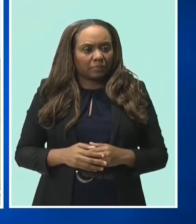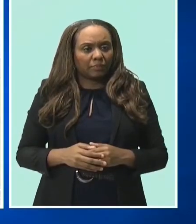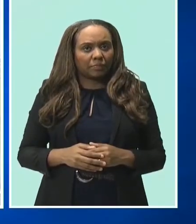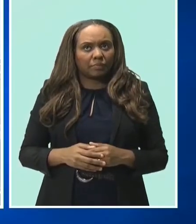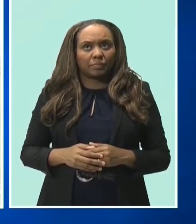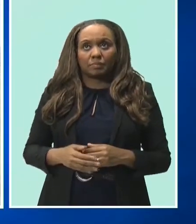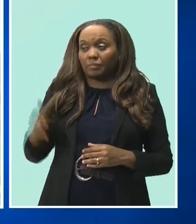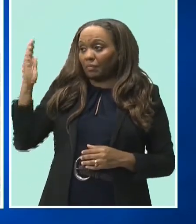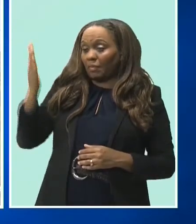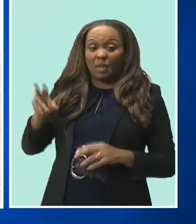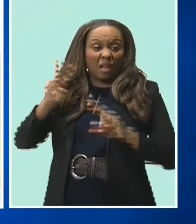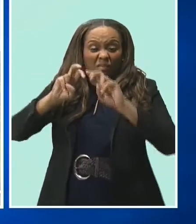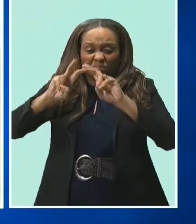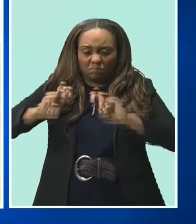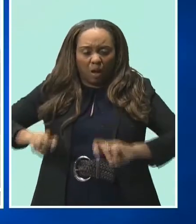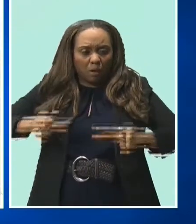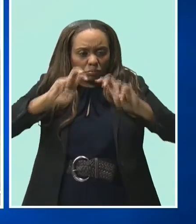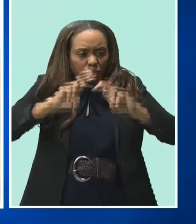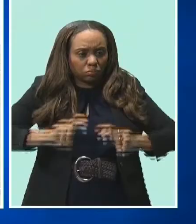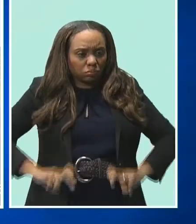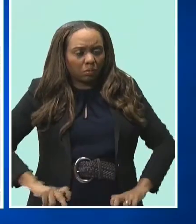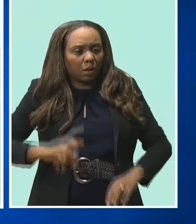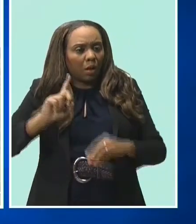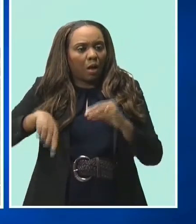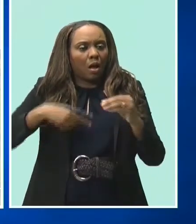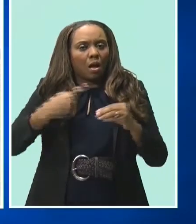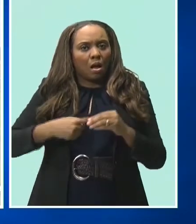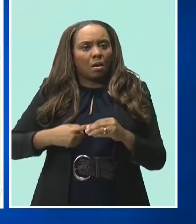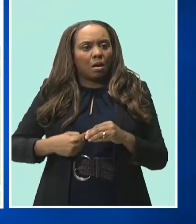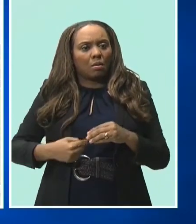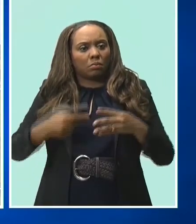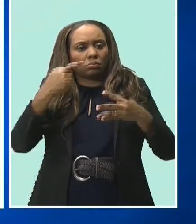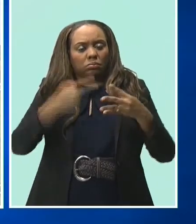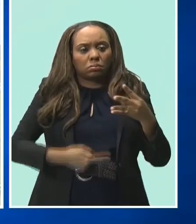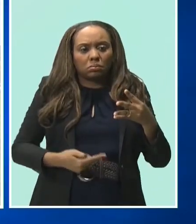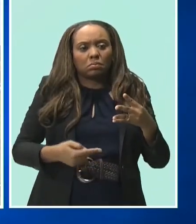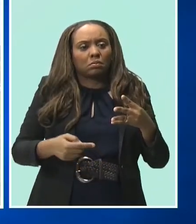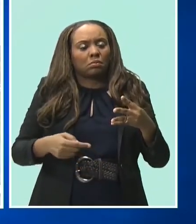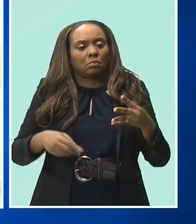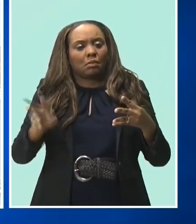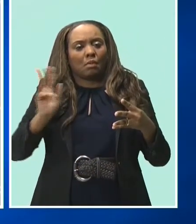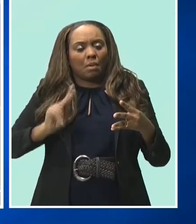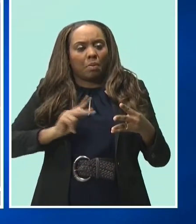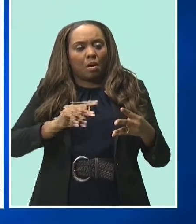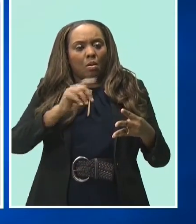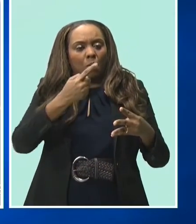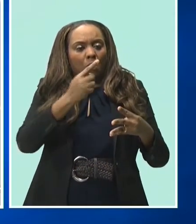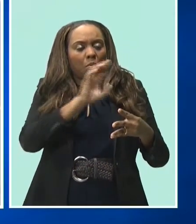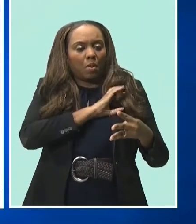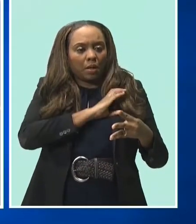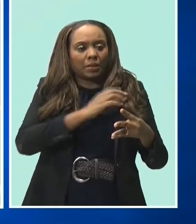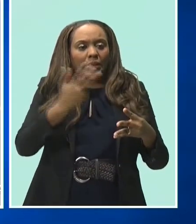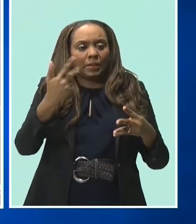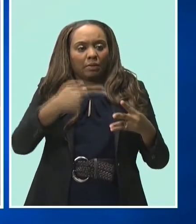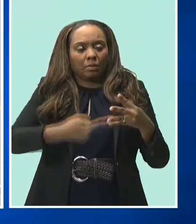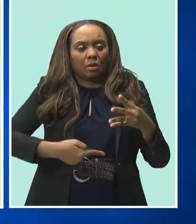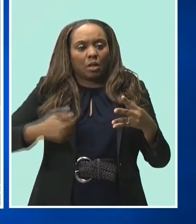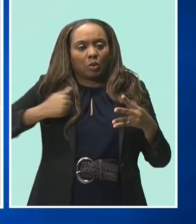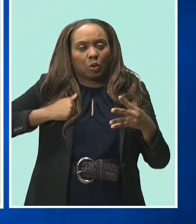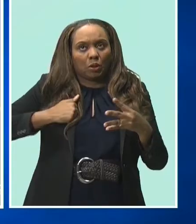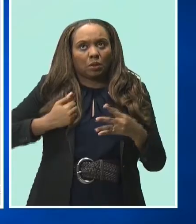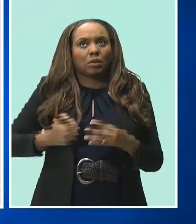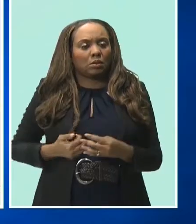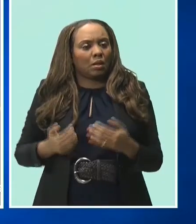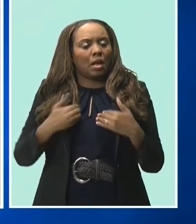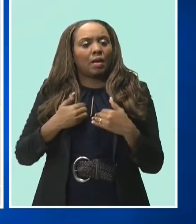Investigators turned the searchlight of scrutiny on their own in a case which has arrested the nation's attention. They have now gathered what they say is enough prima